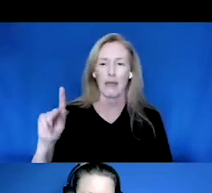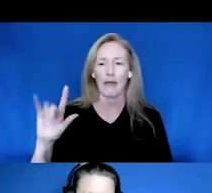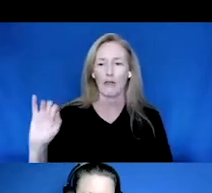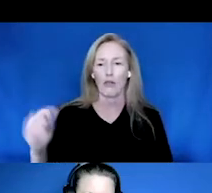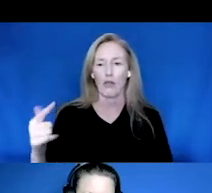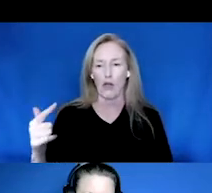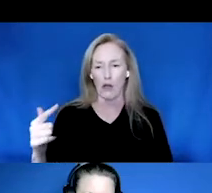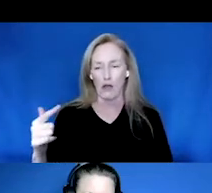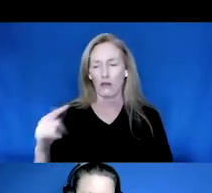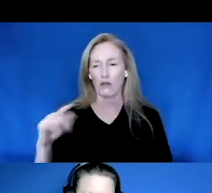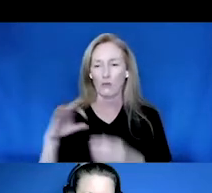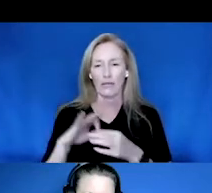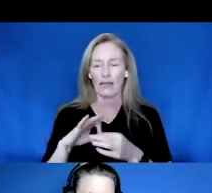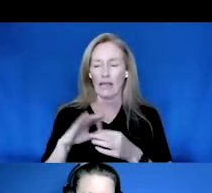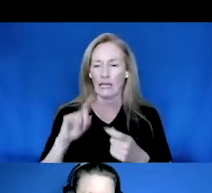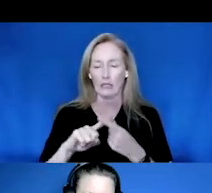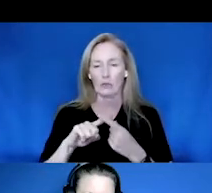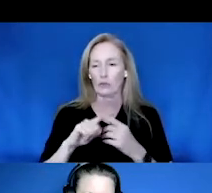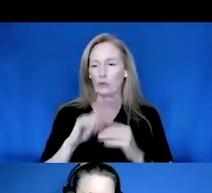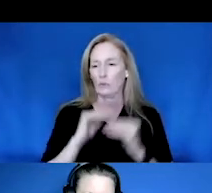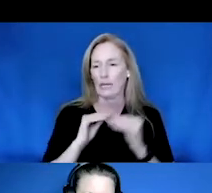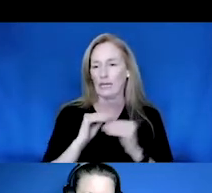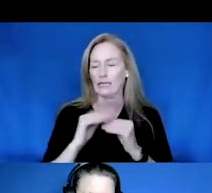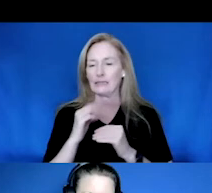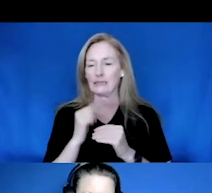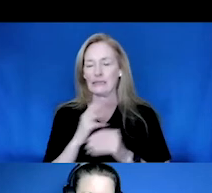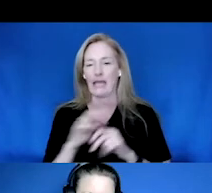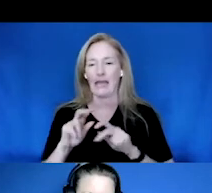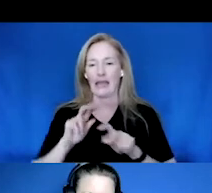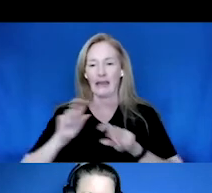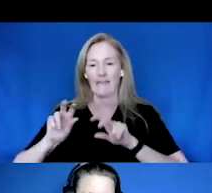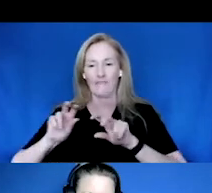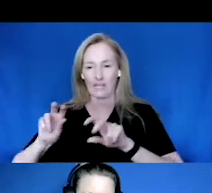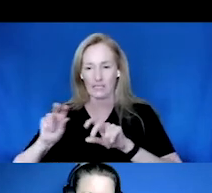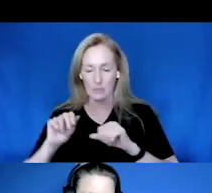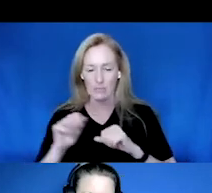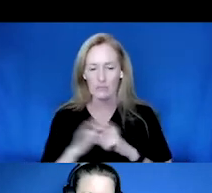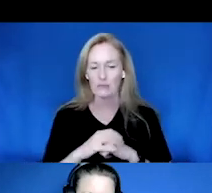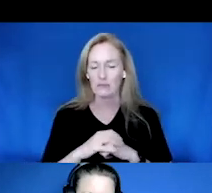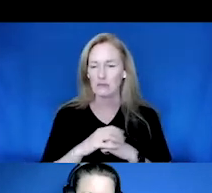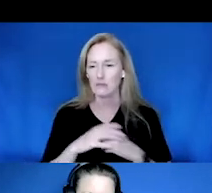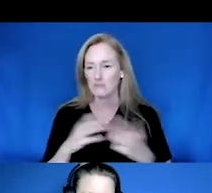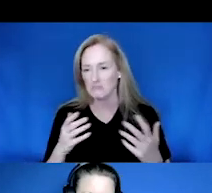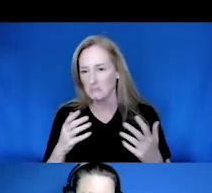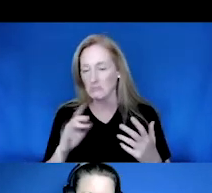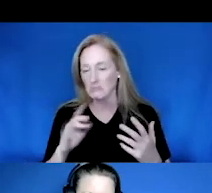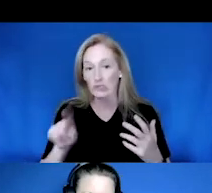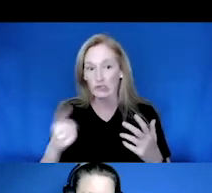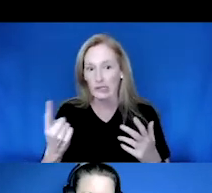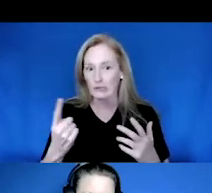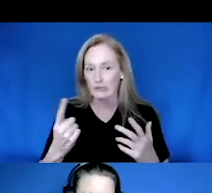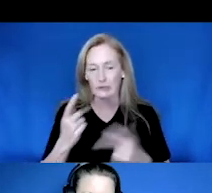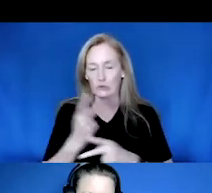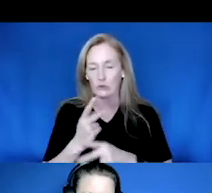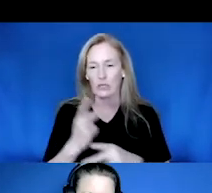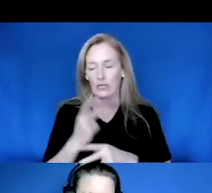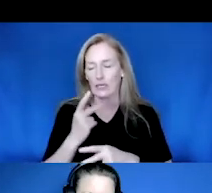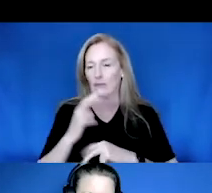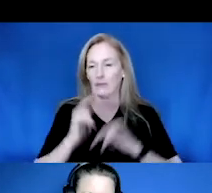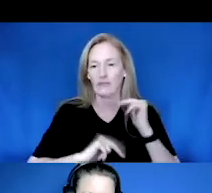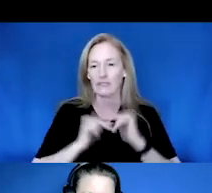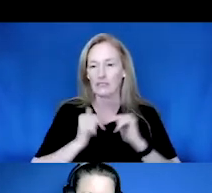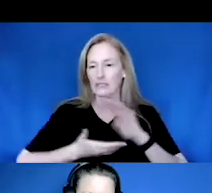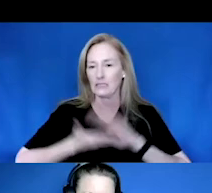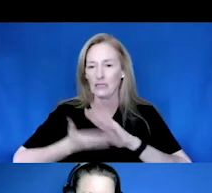and investment in that, just to keep our facilities operating so that we can